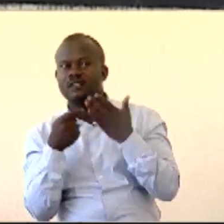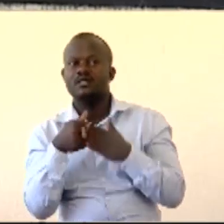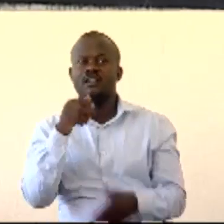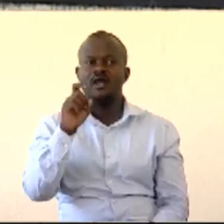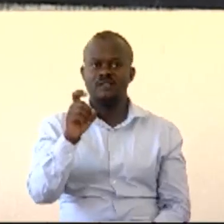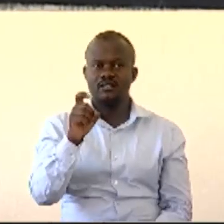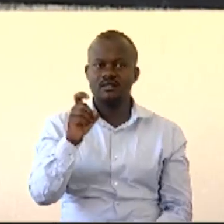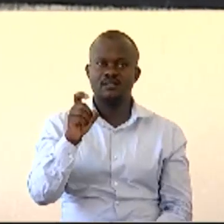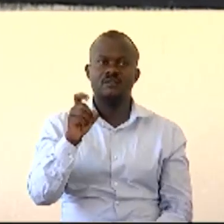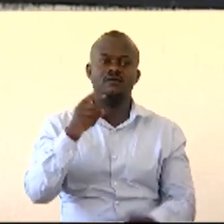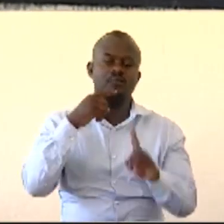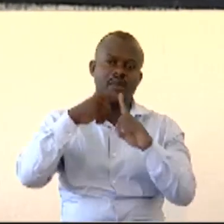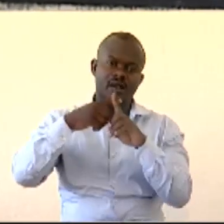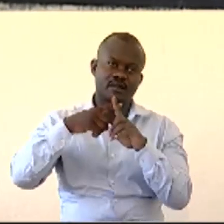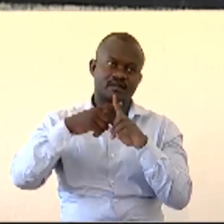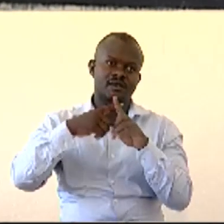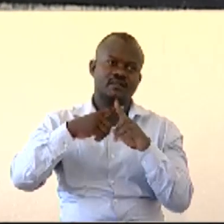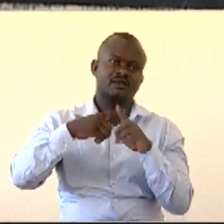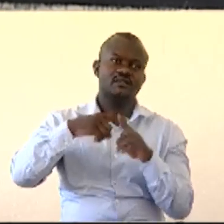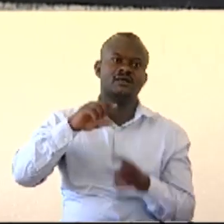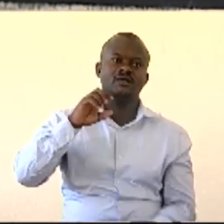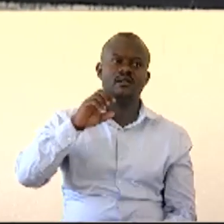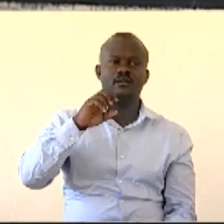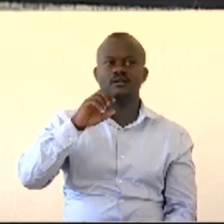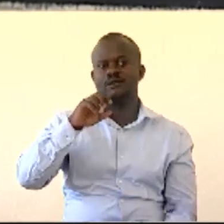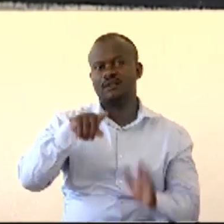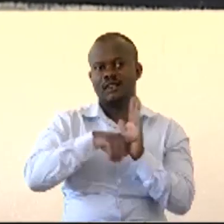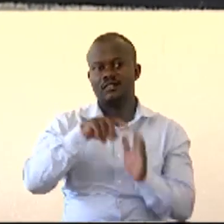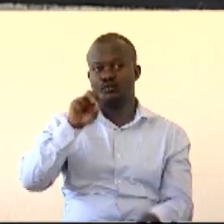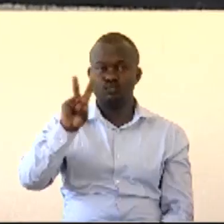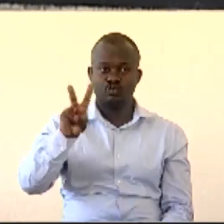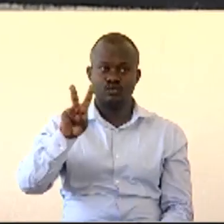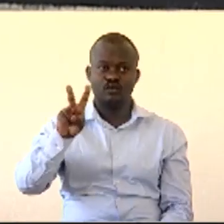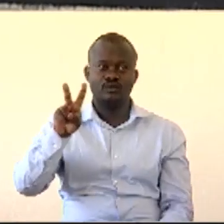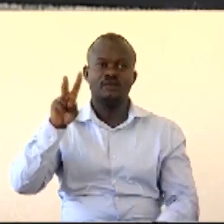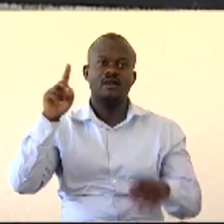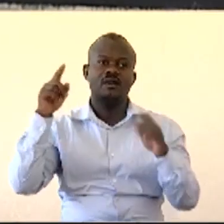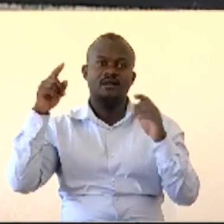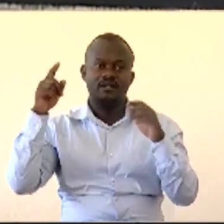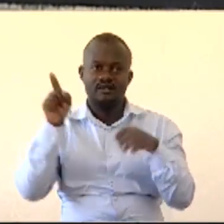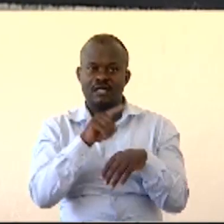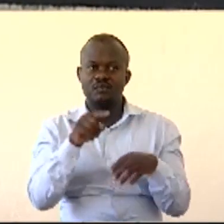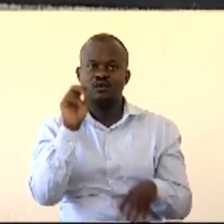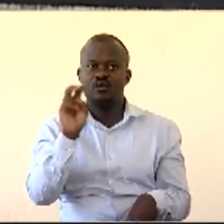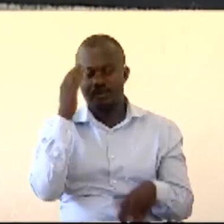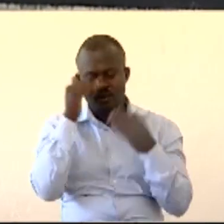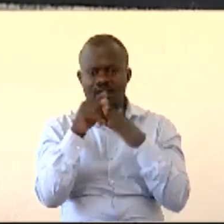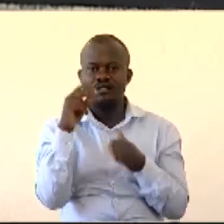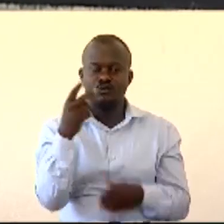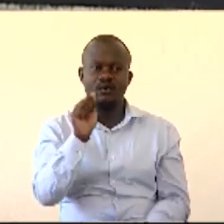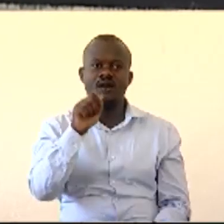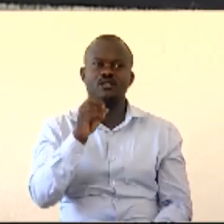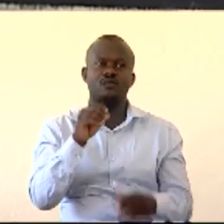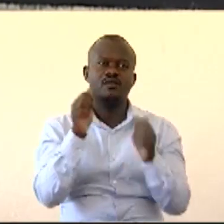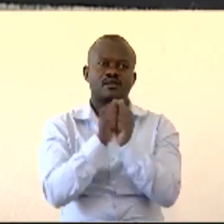X plus oxygen is -2 times 2, because there are 2 atoms